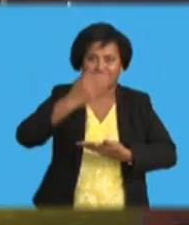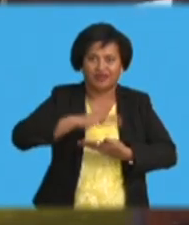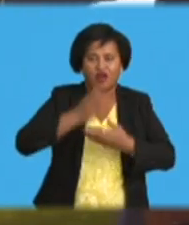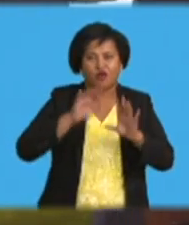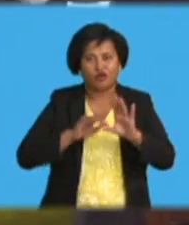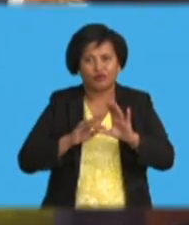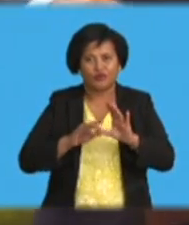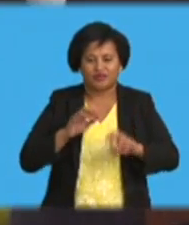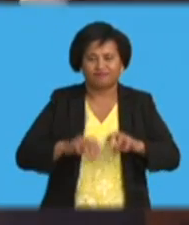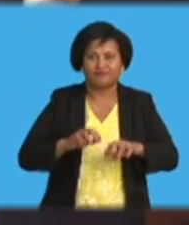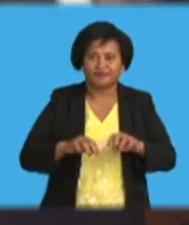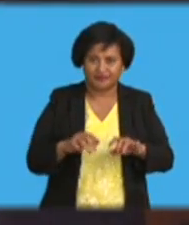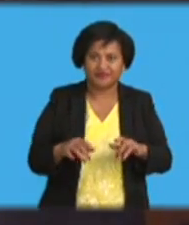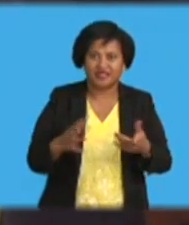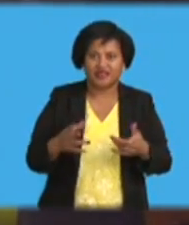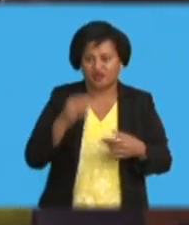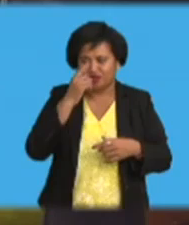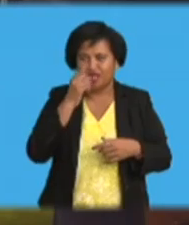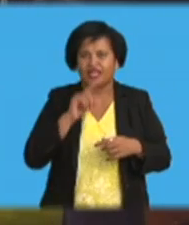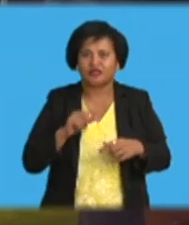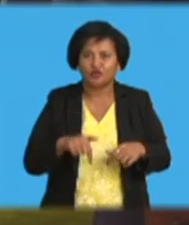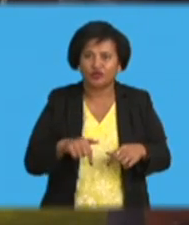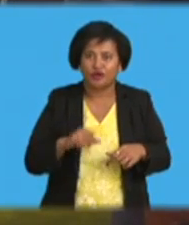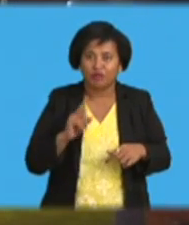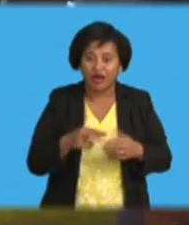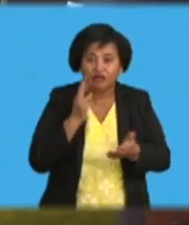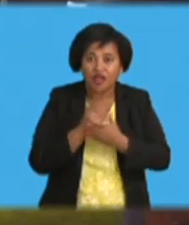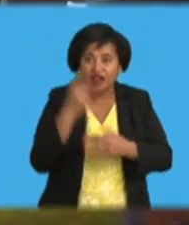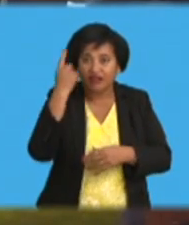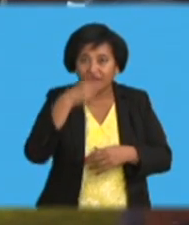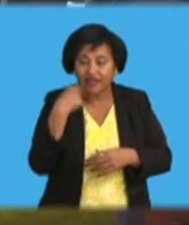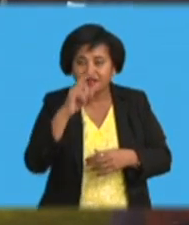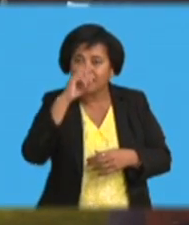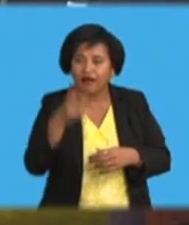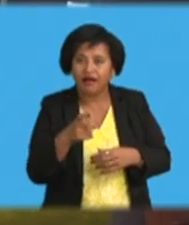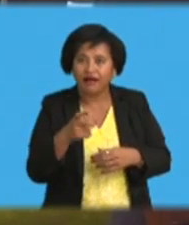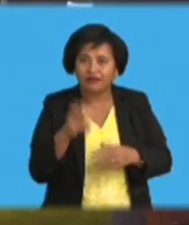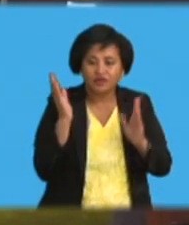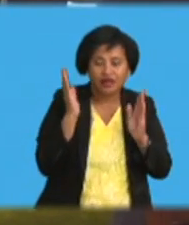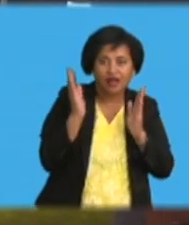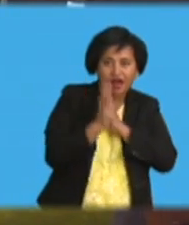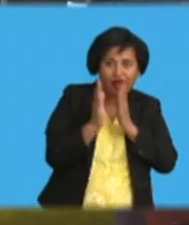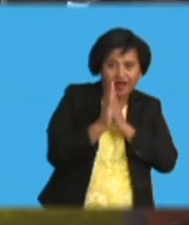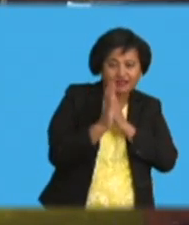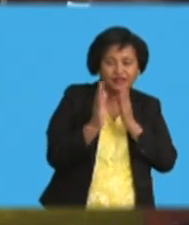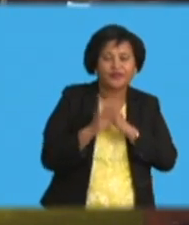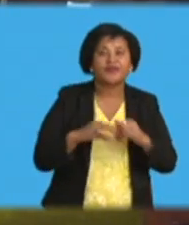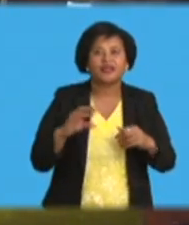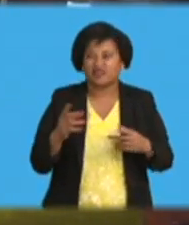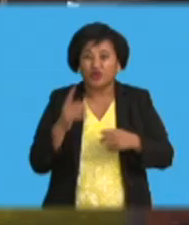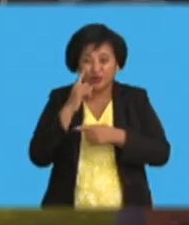opposition, explicitly or implicitly, are actively enabling this abuse as well. Because even while innocent Fijians